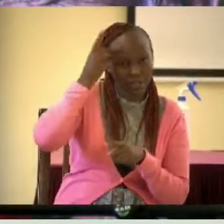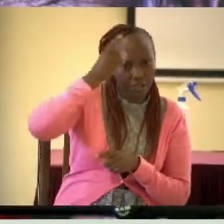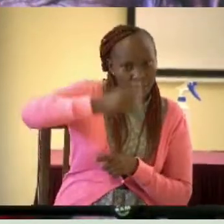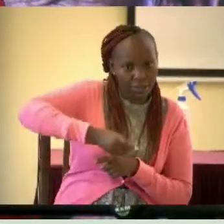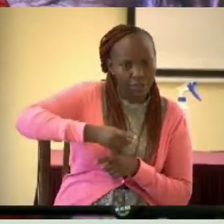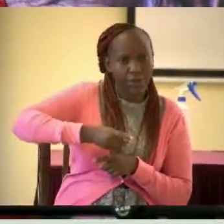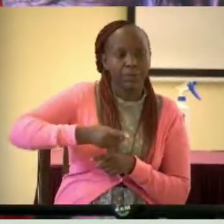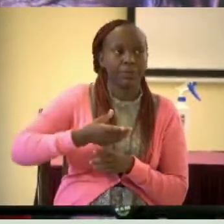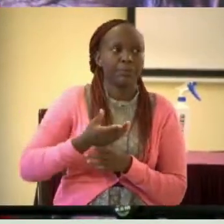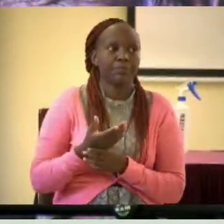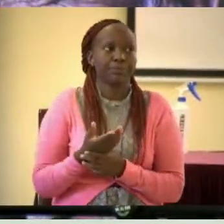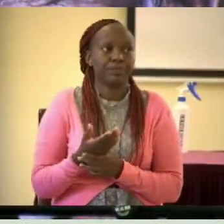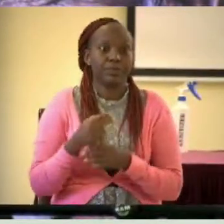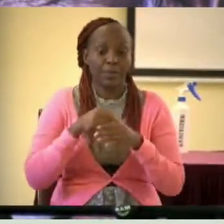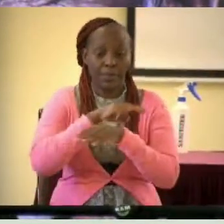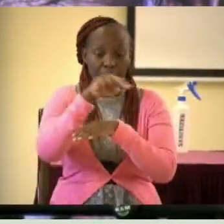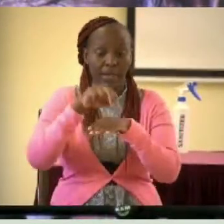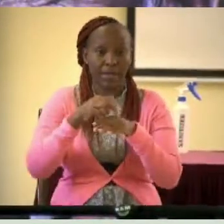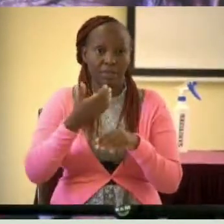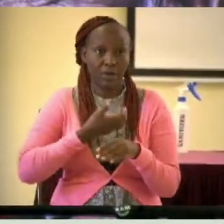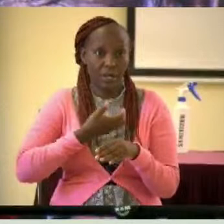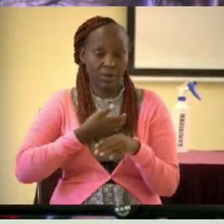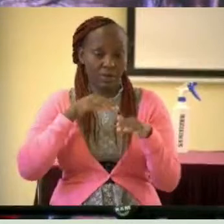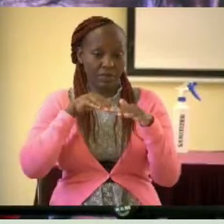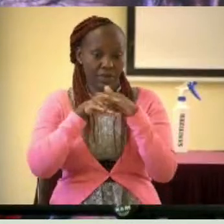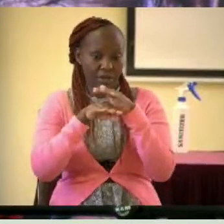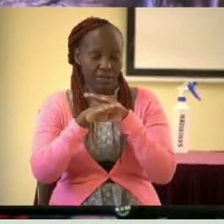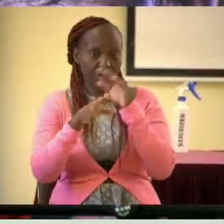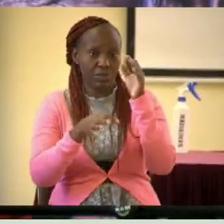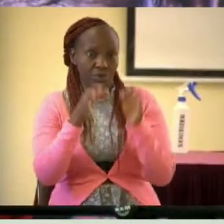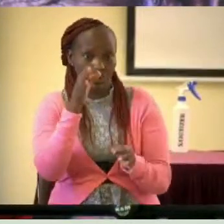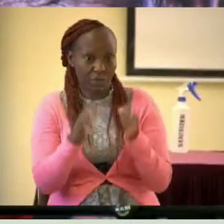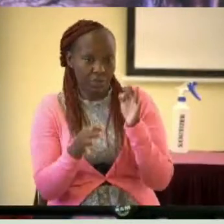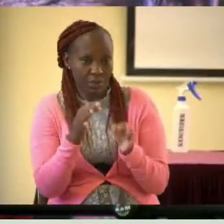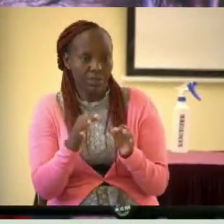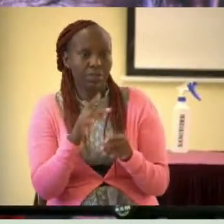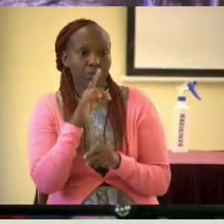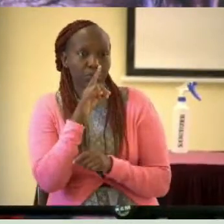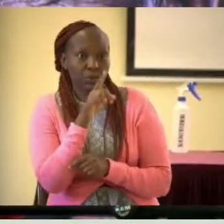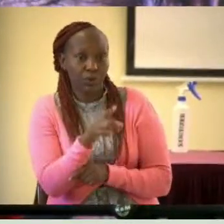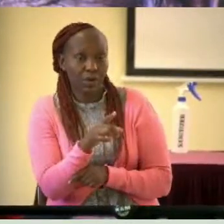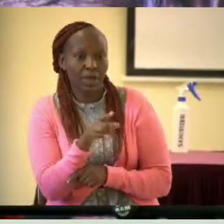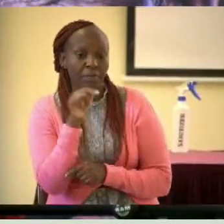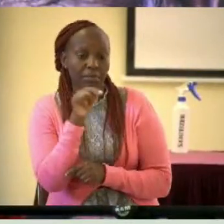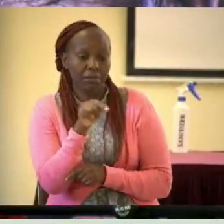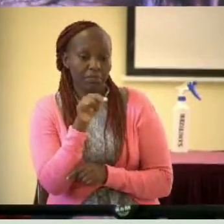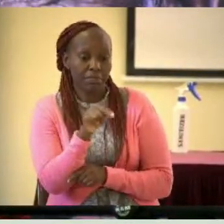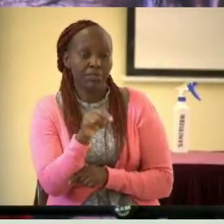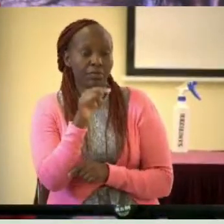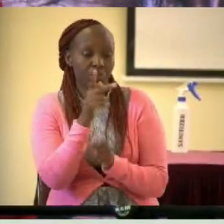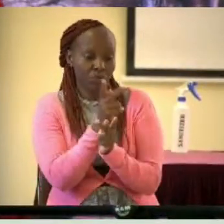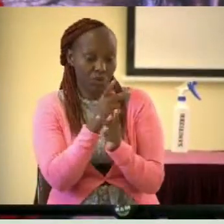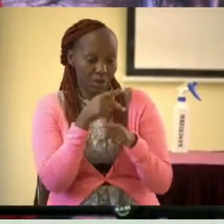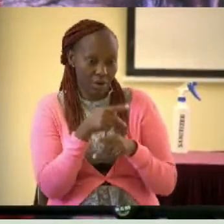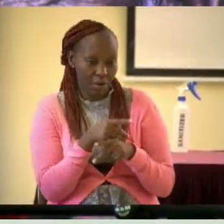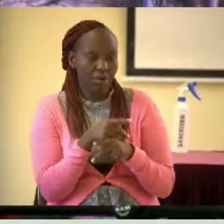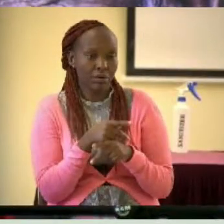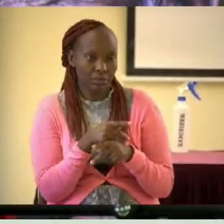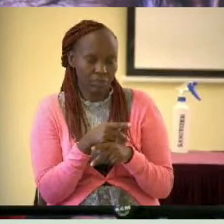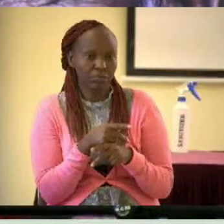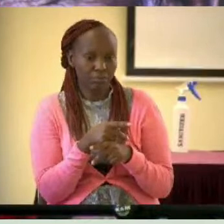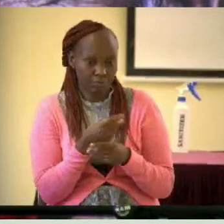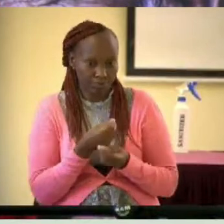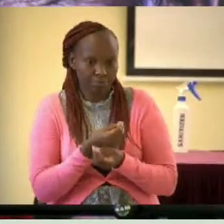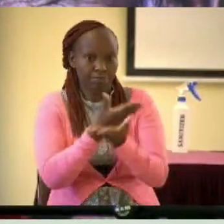through plead. I mean, the National Council of Access to Justice will make sure that this product gets to all